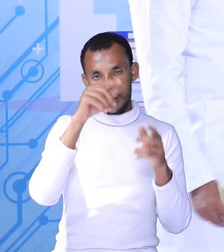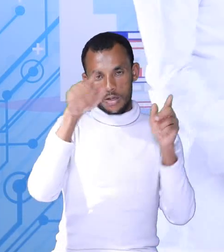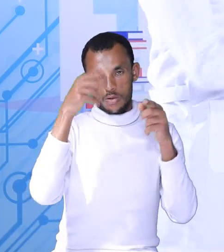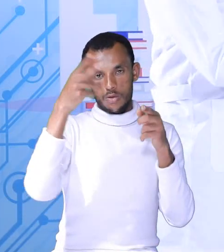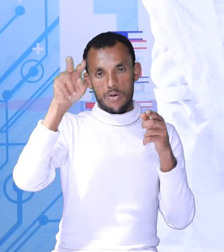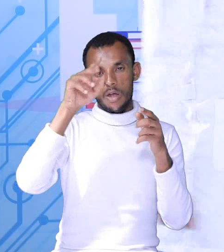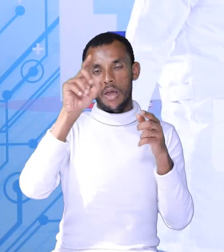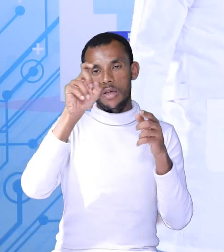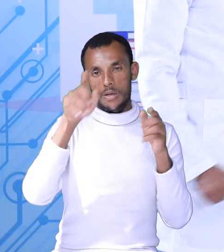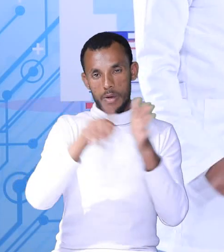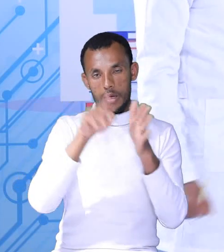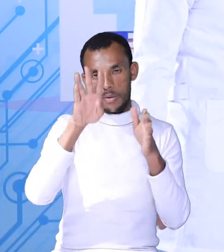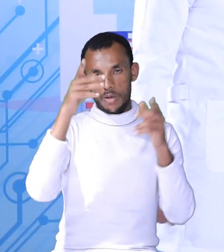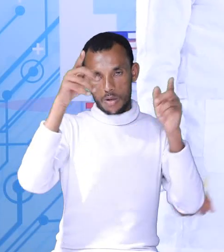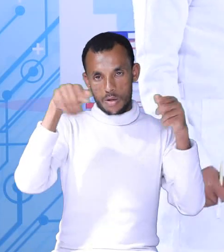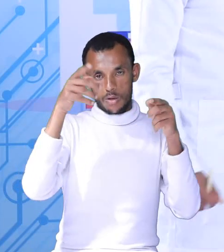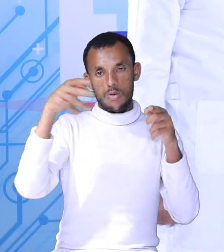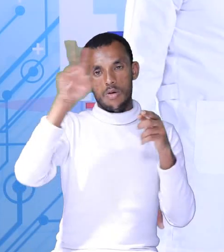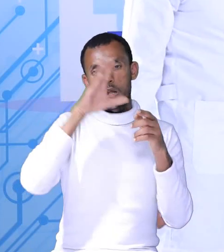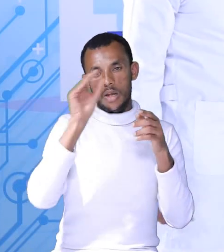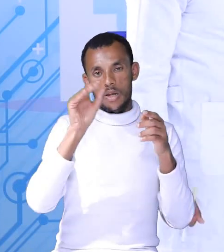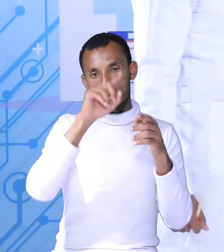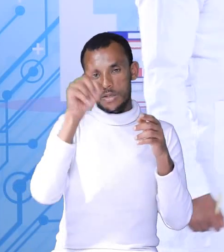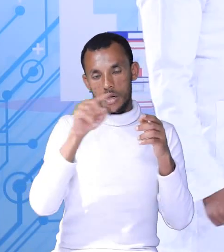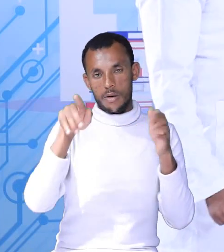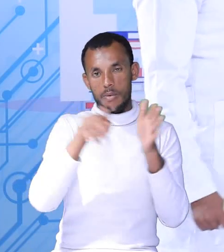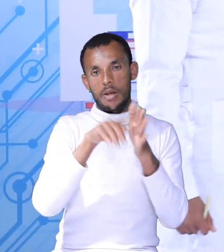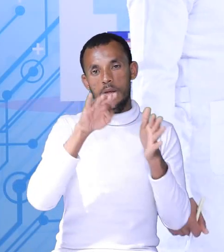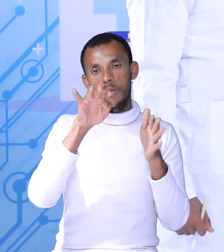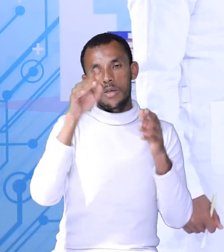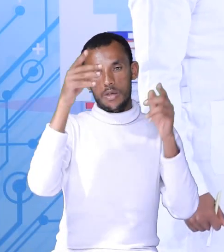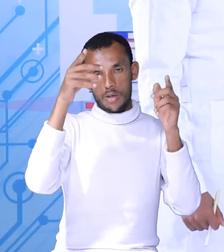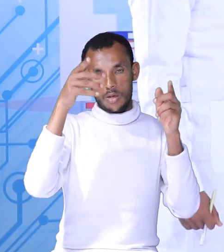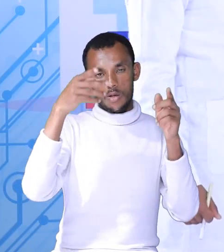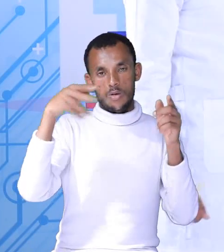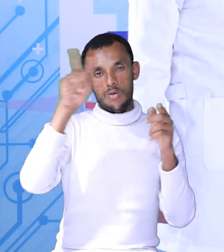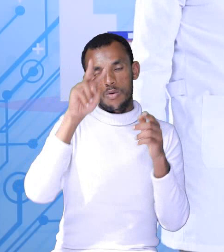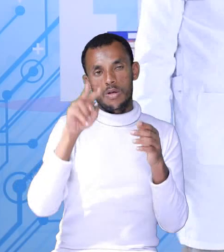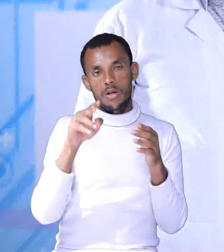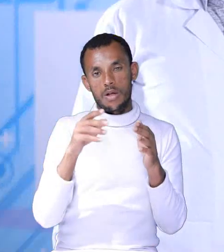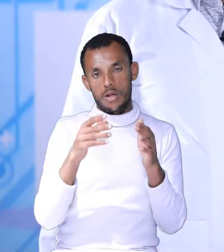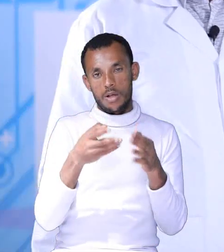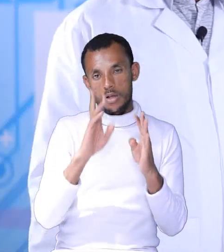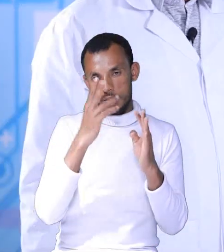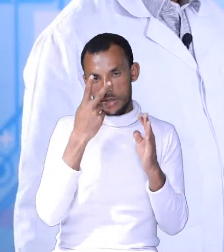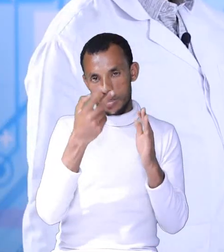plus x minus a squared is equal to r squared. So let's see example for this one.